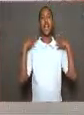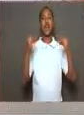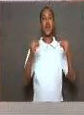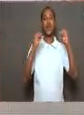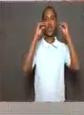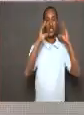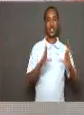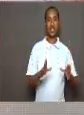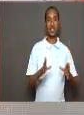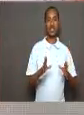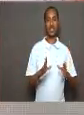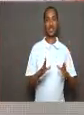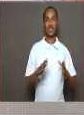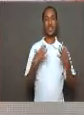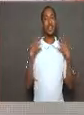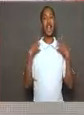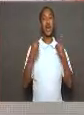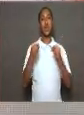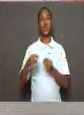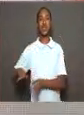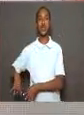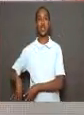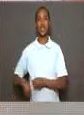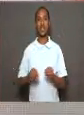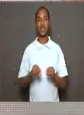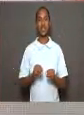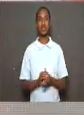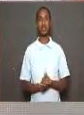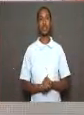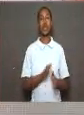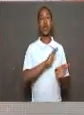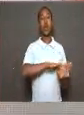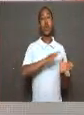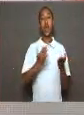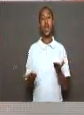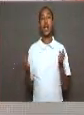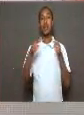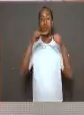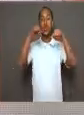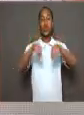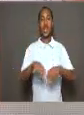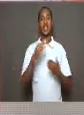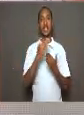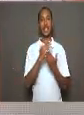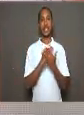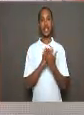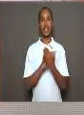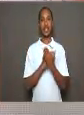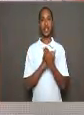Hello, teacher. Hello, students. Welcome to today's